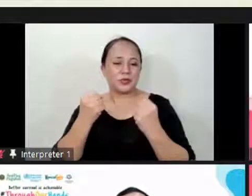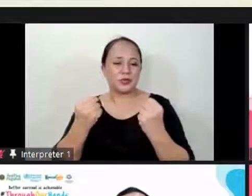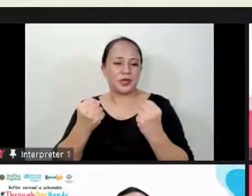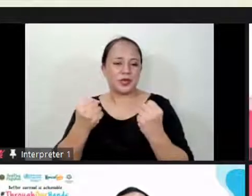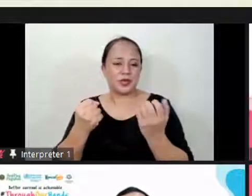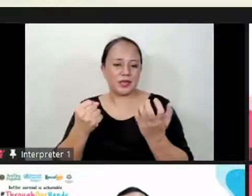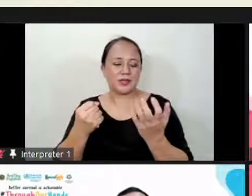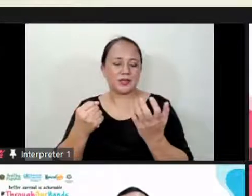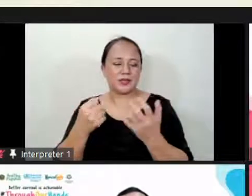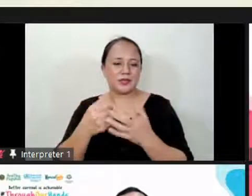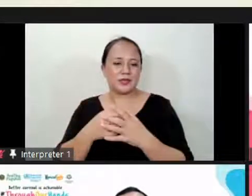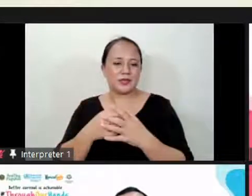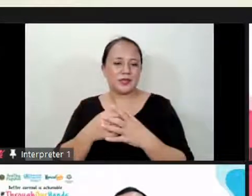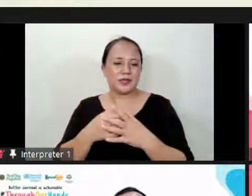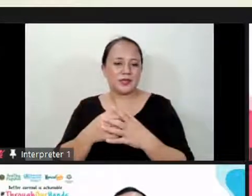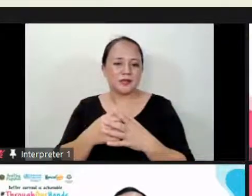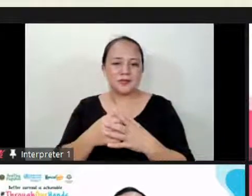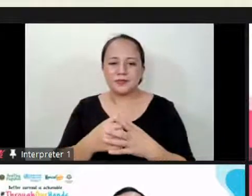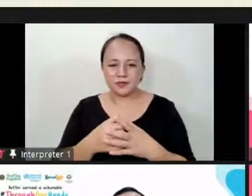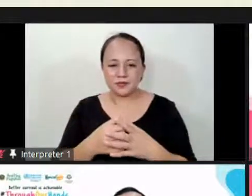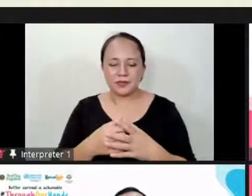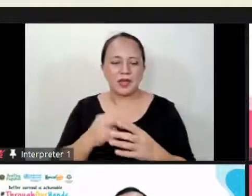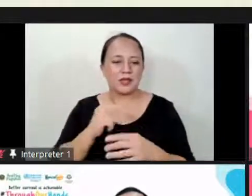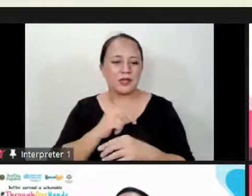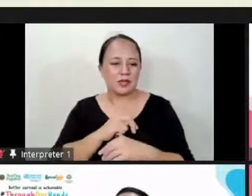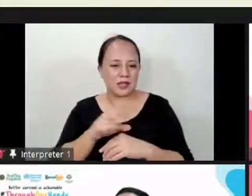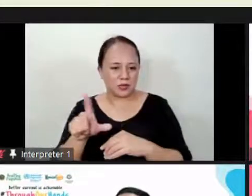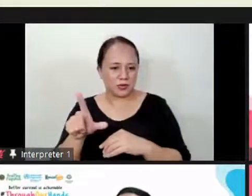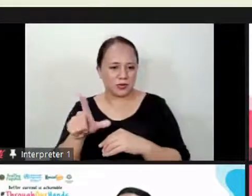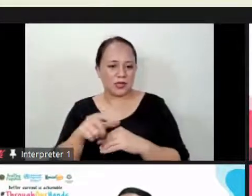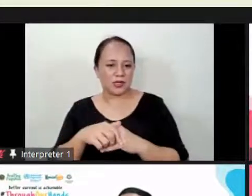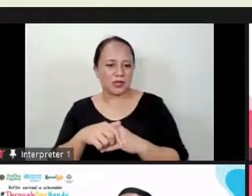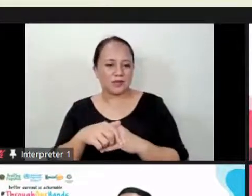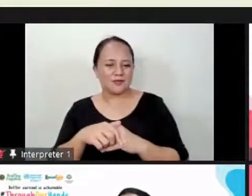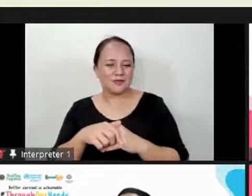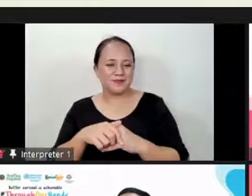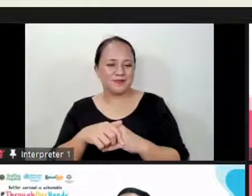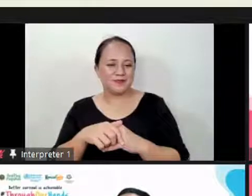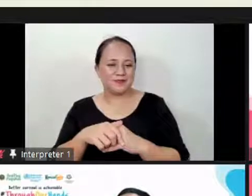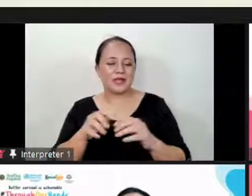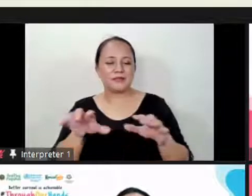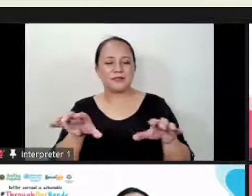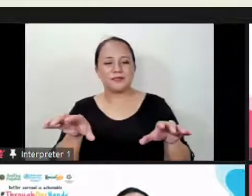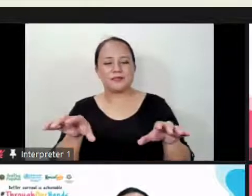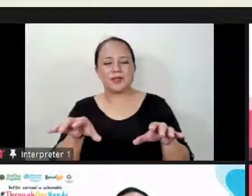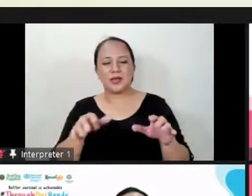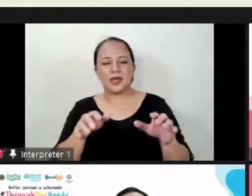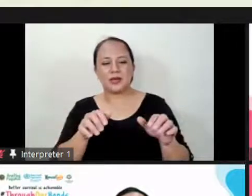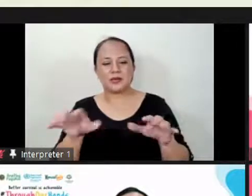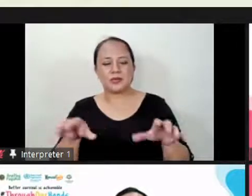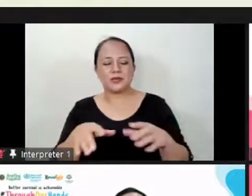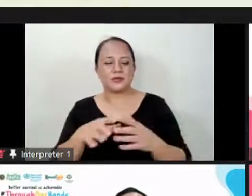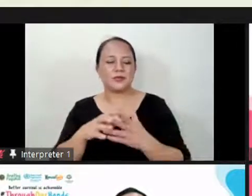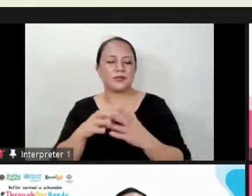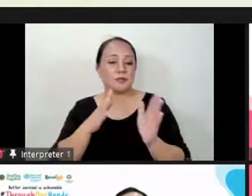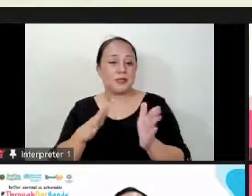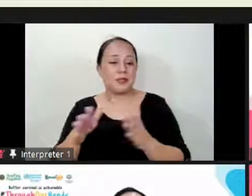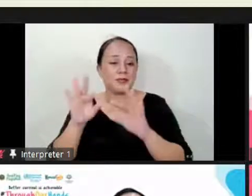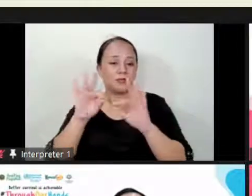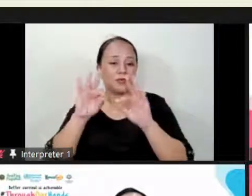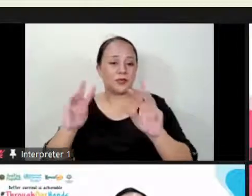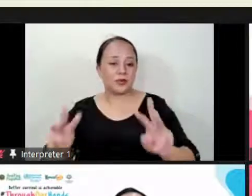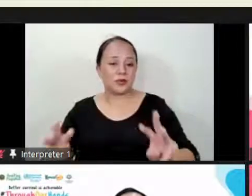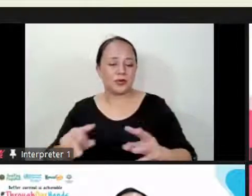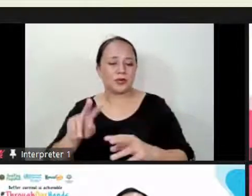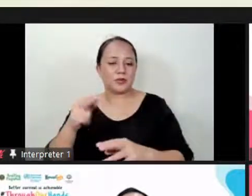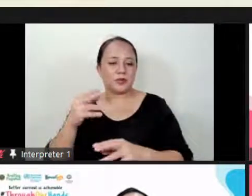these through the various national strategies, action plans, and frameworks.